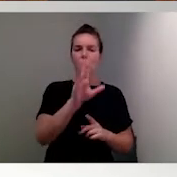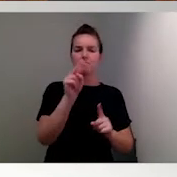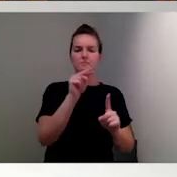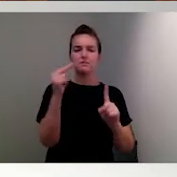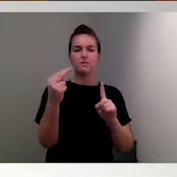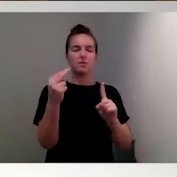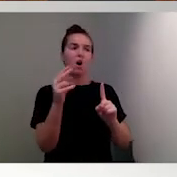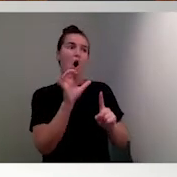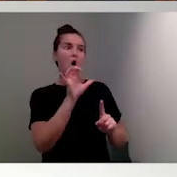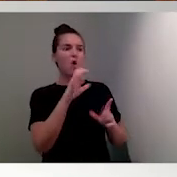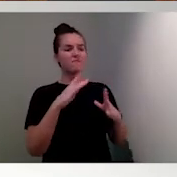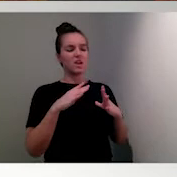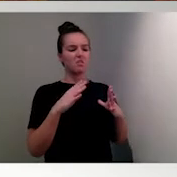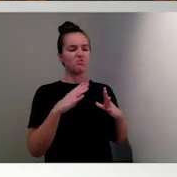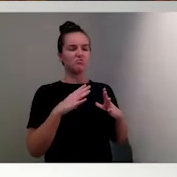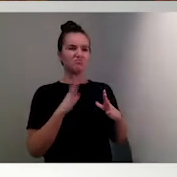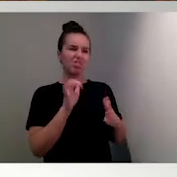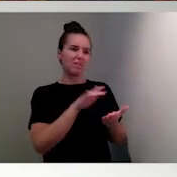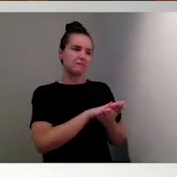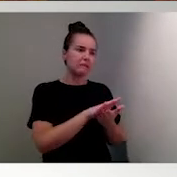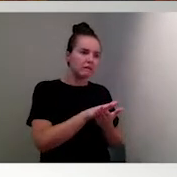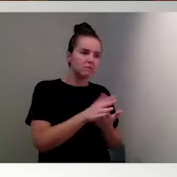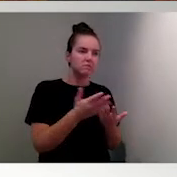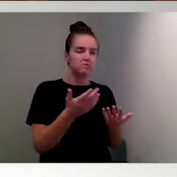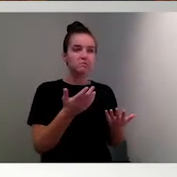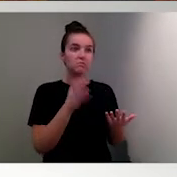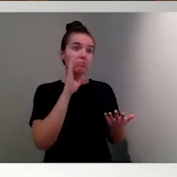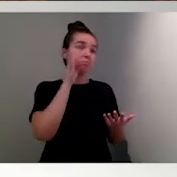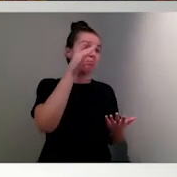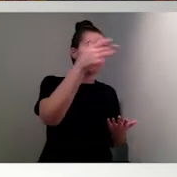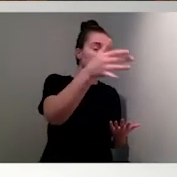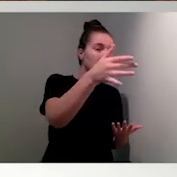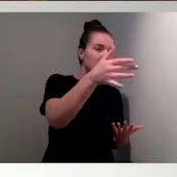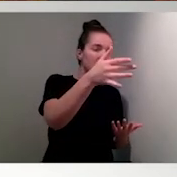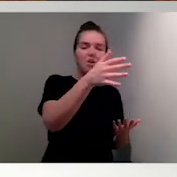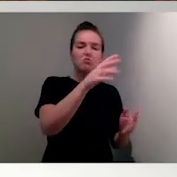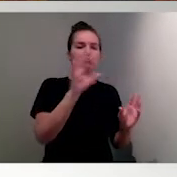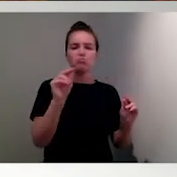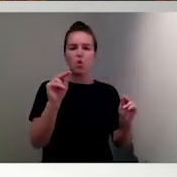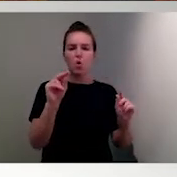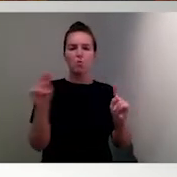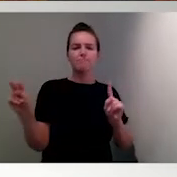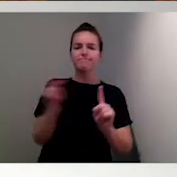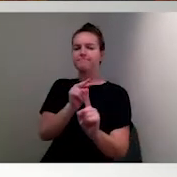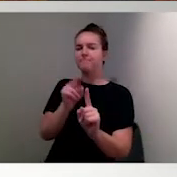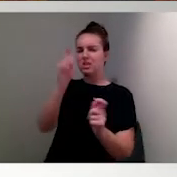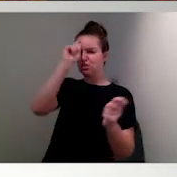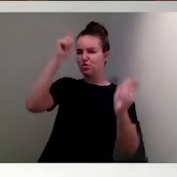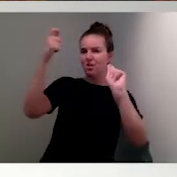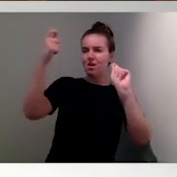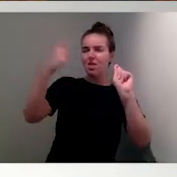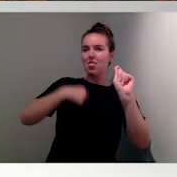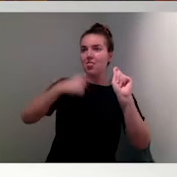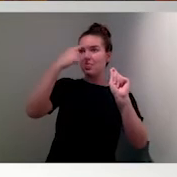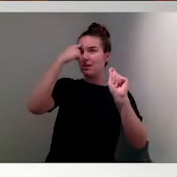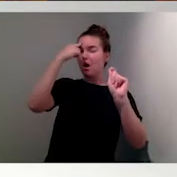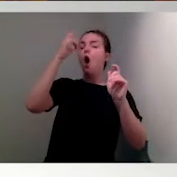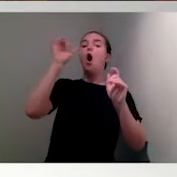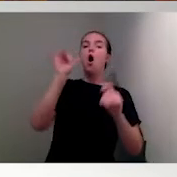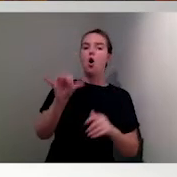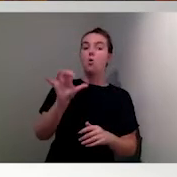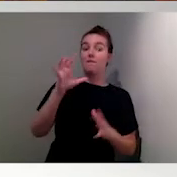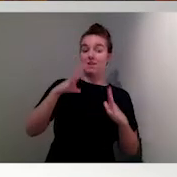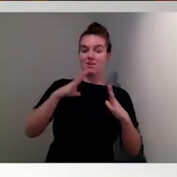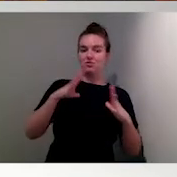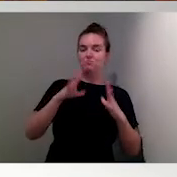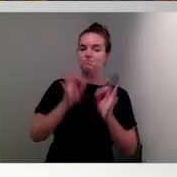do to something that's important to do. Now, about some of my work, I am on the board of a company called